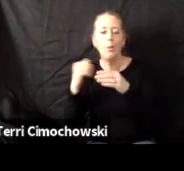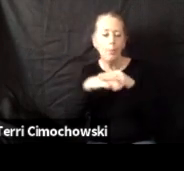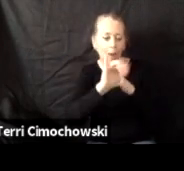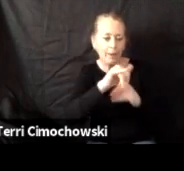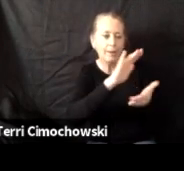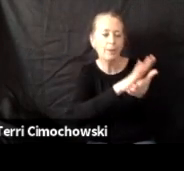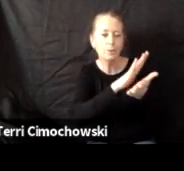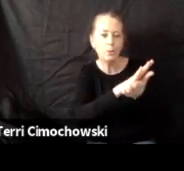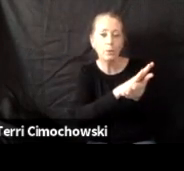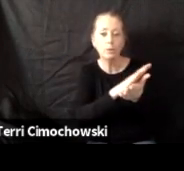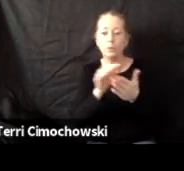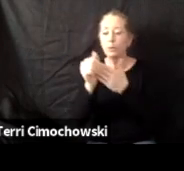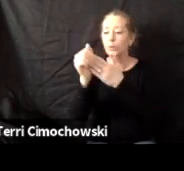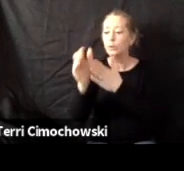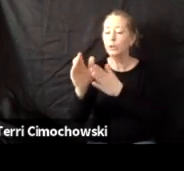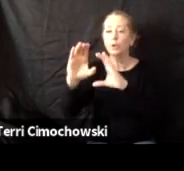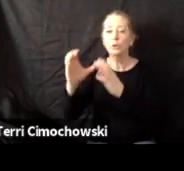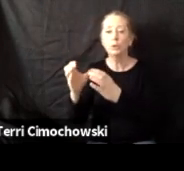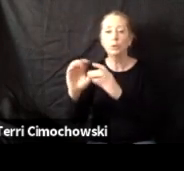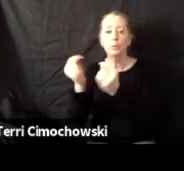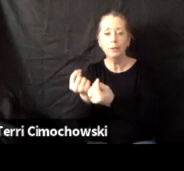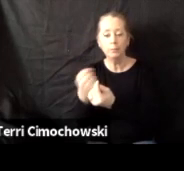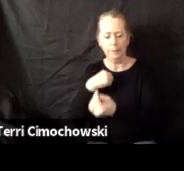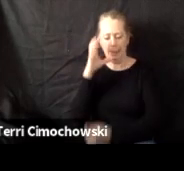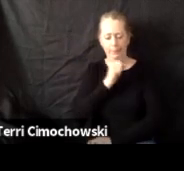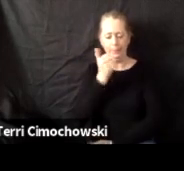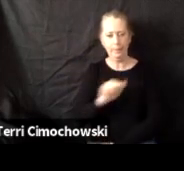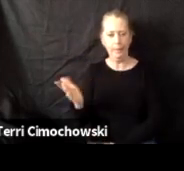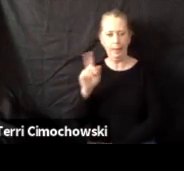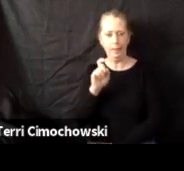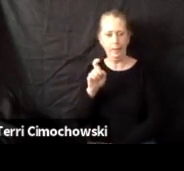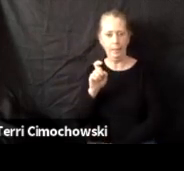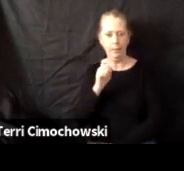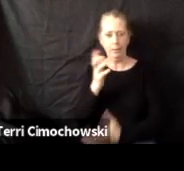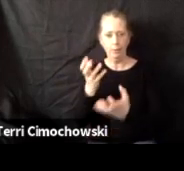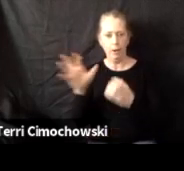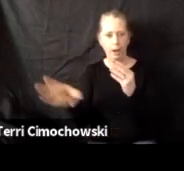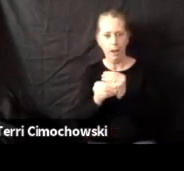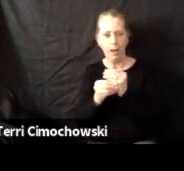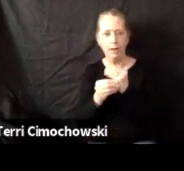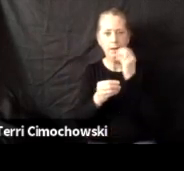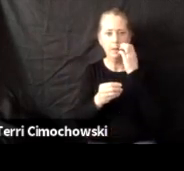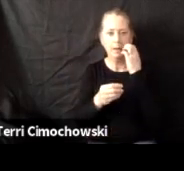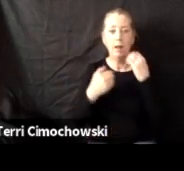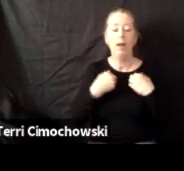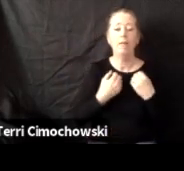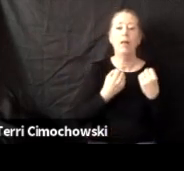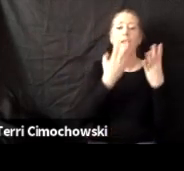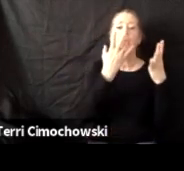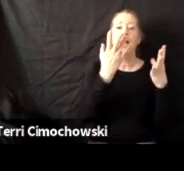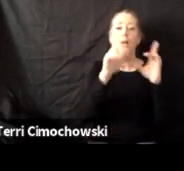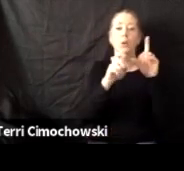team, is there anything that I missed on that one? Anything you'd like to add? No, there's a lot of questions that tie